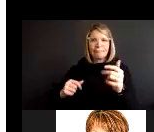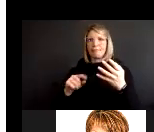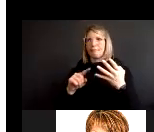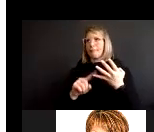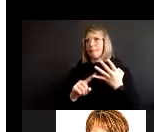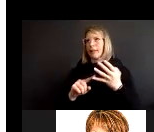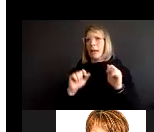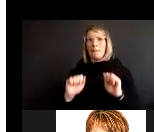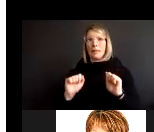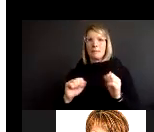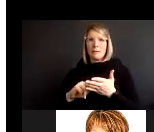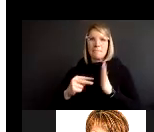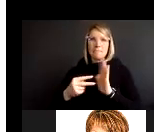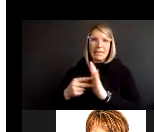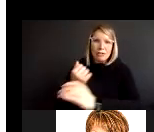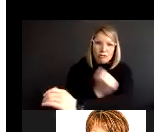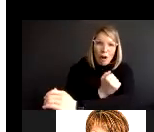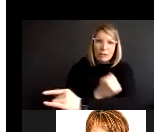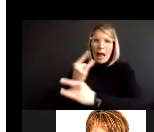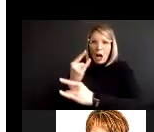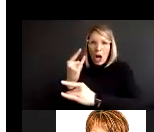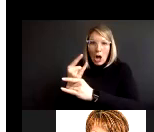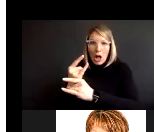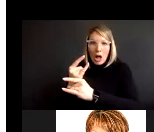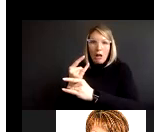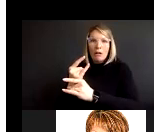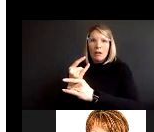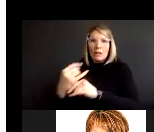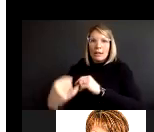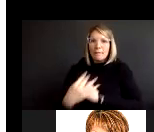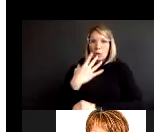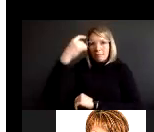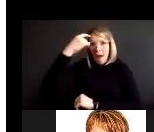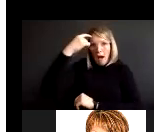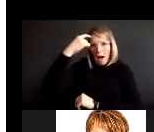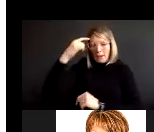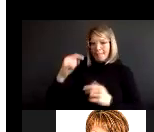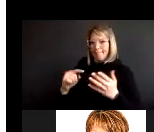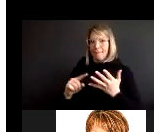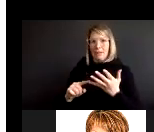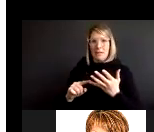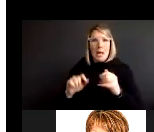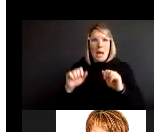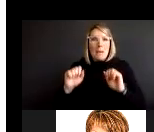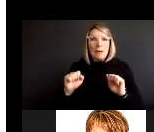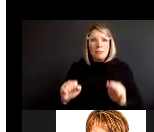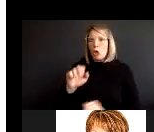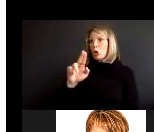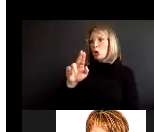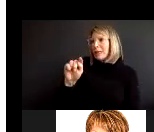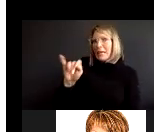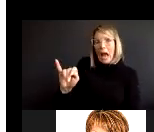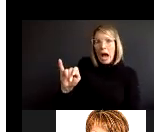be intoxication with drugs and alcohol. It could be a urinary tract infection that